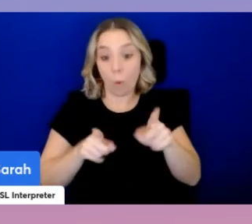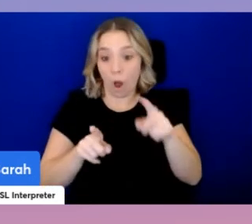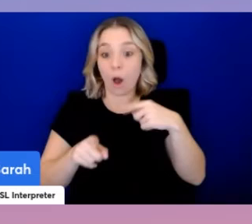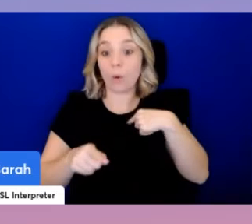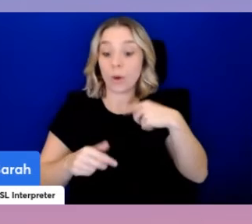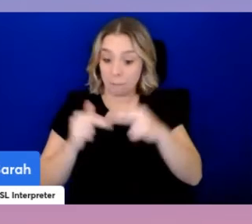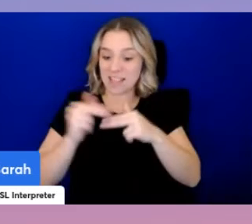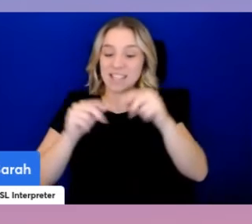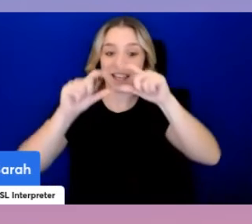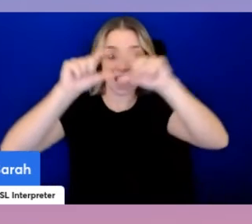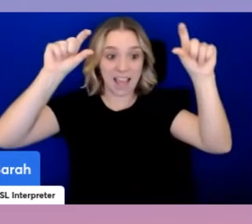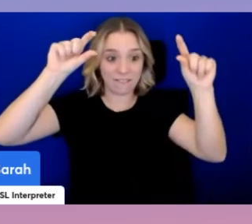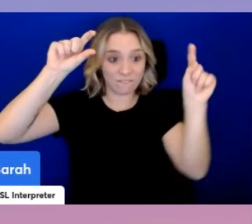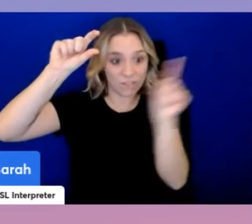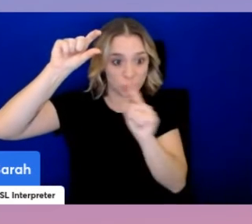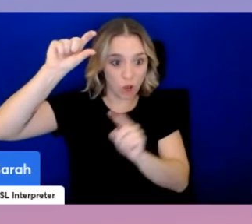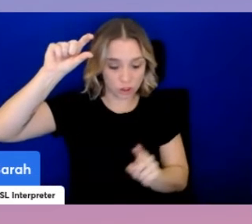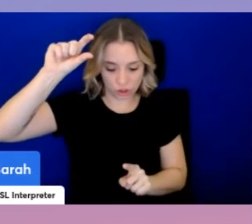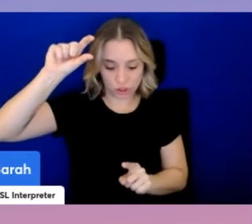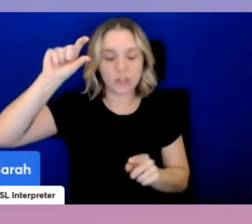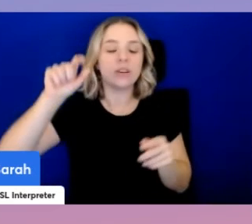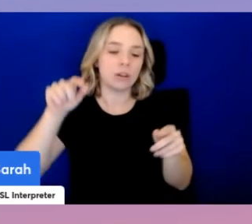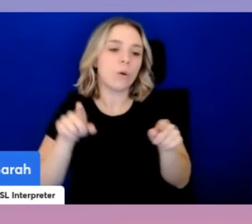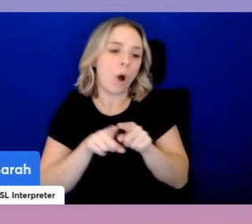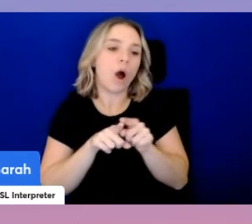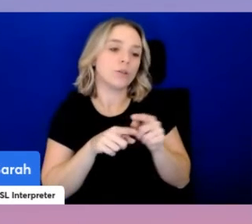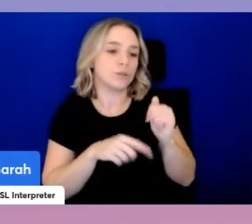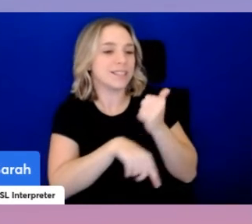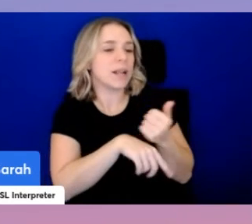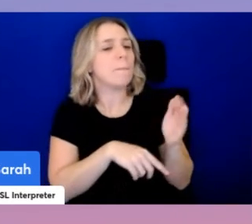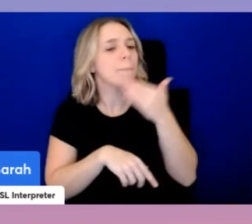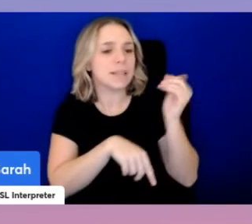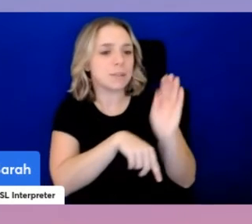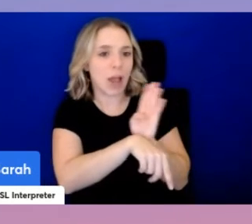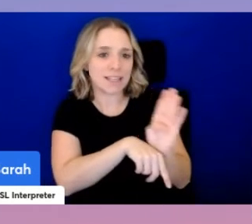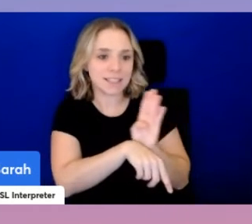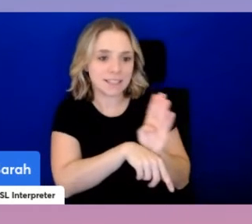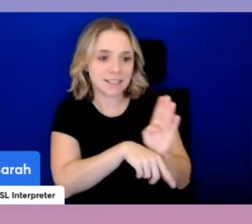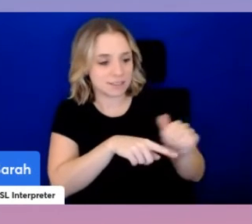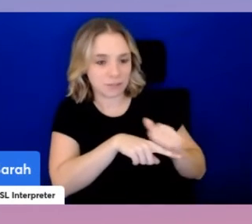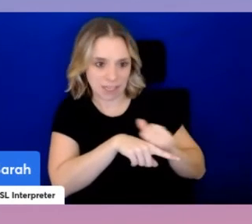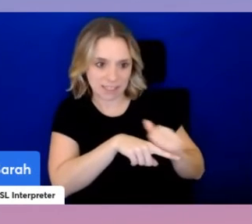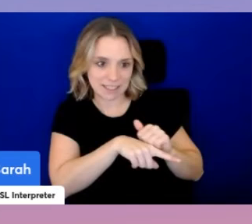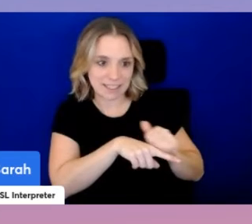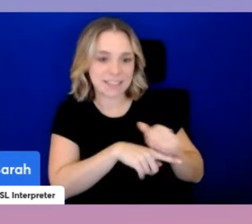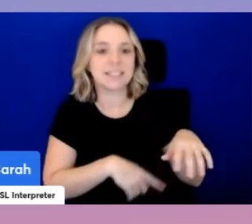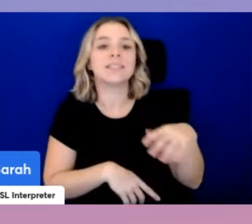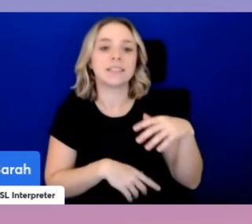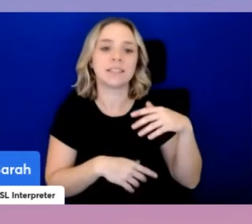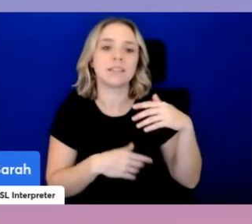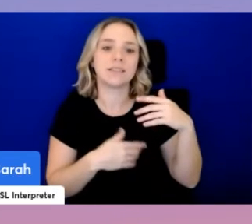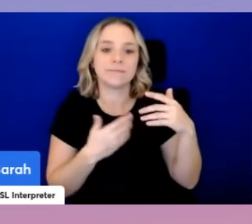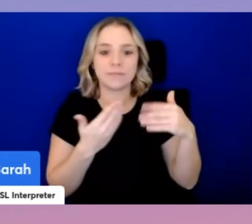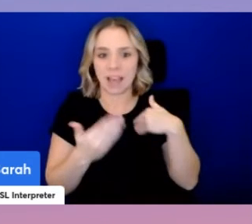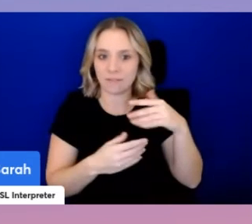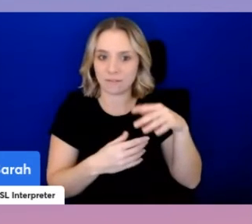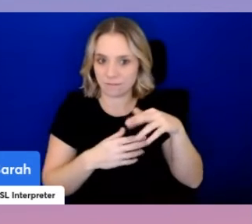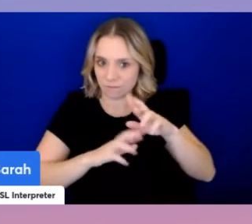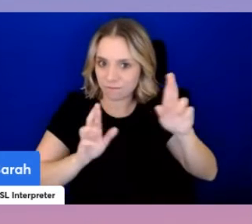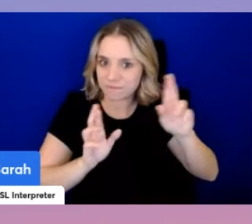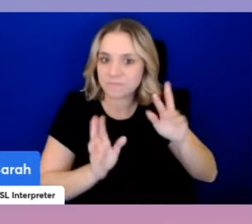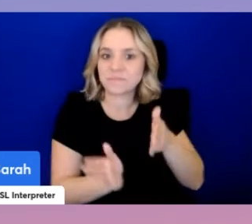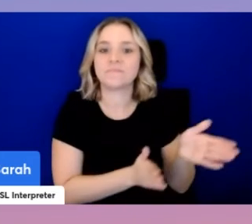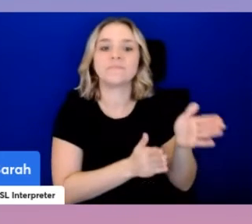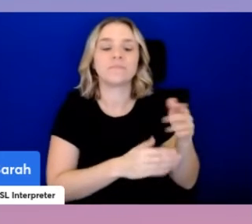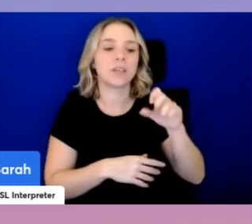best practices, like having tags properly done in all the resources, right? All the subnets, security